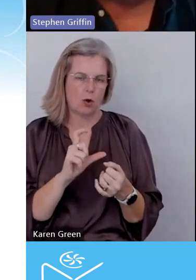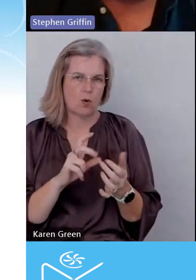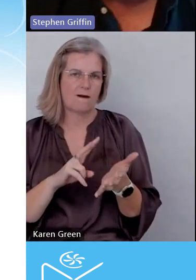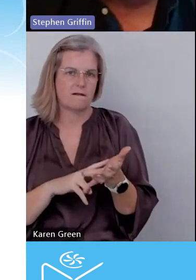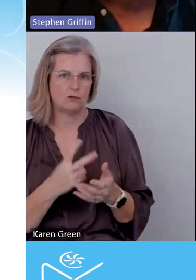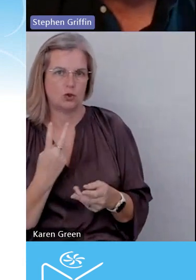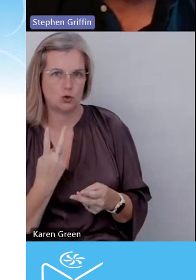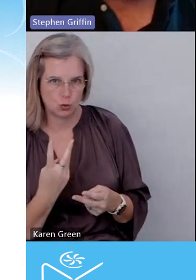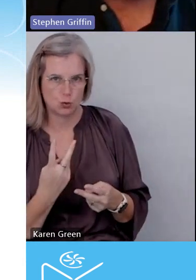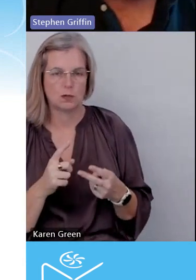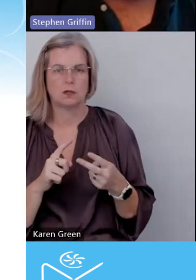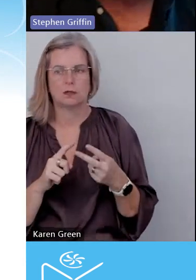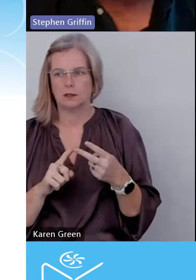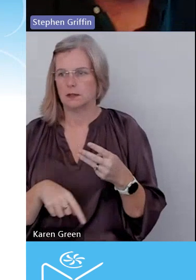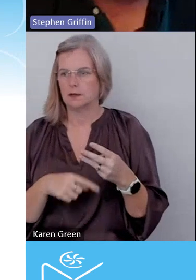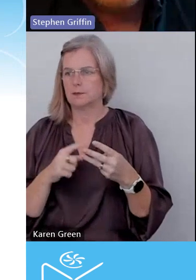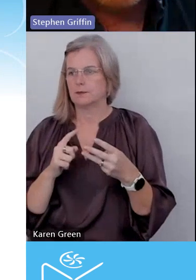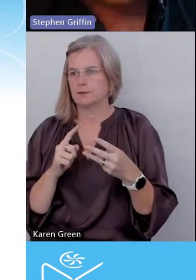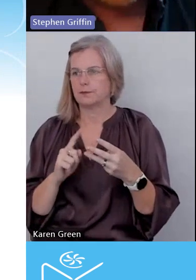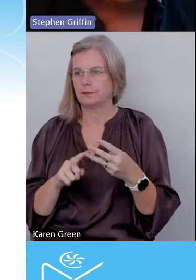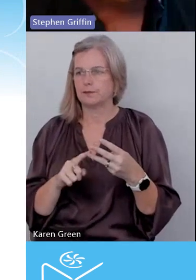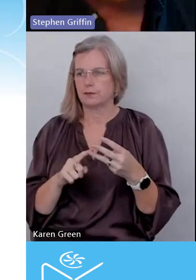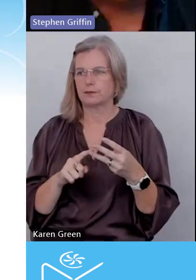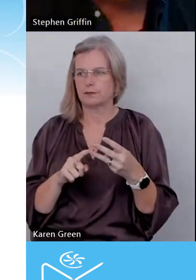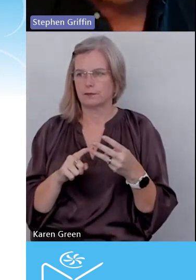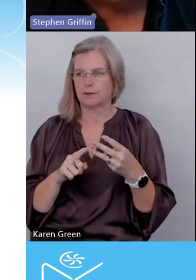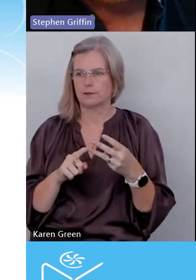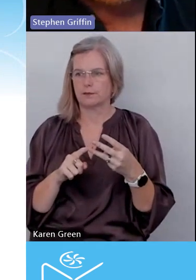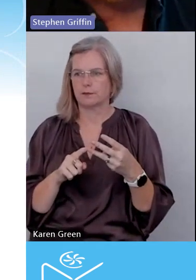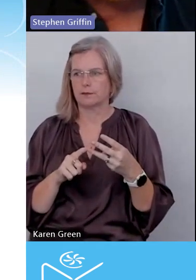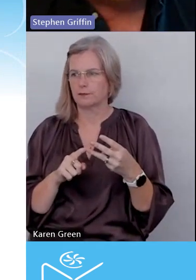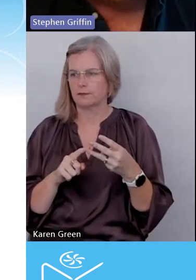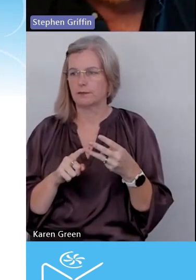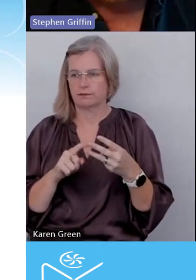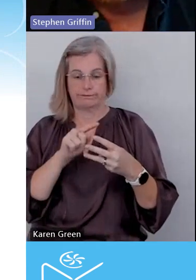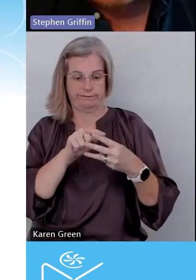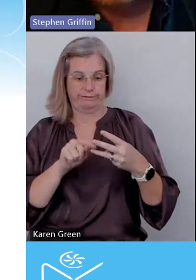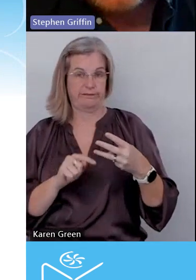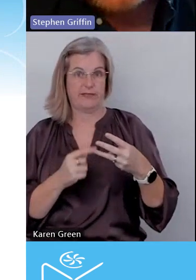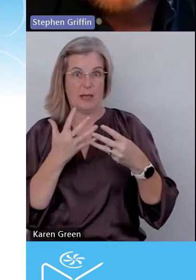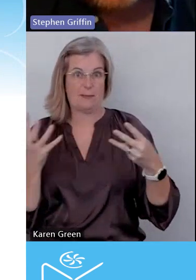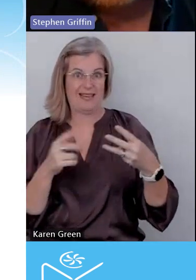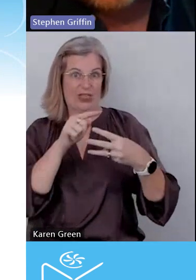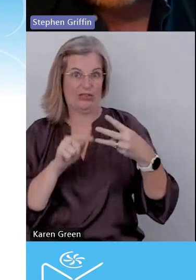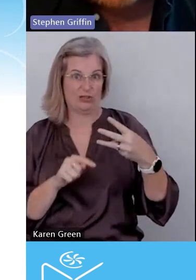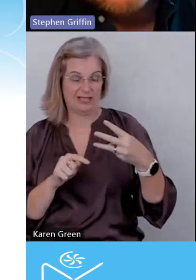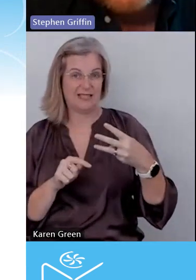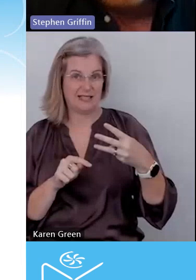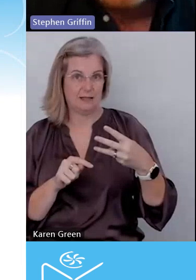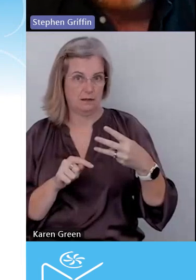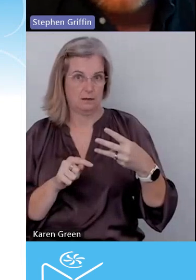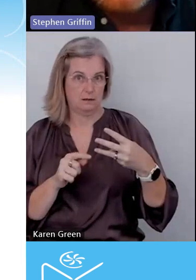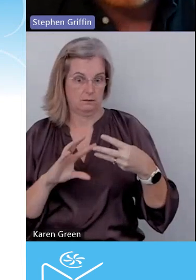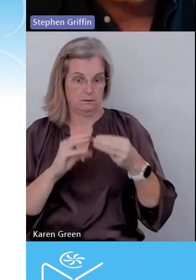the big three that causes problems year on year since 2020. And I'm showing this graph, which is